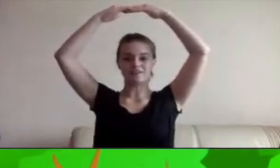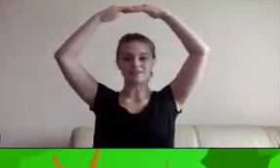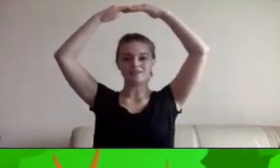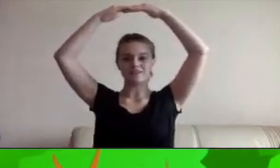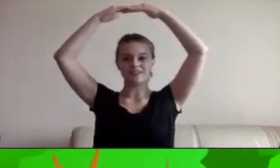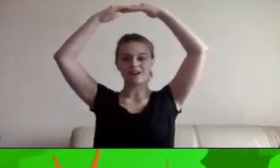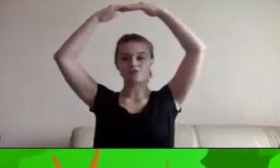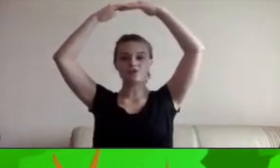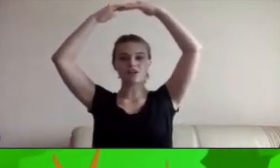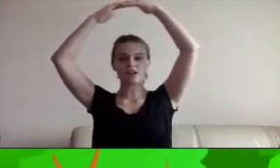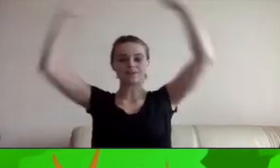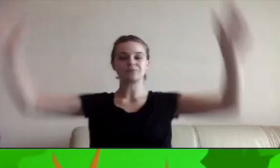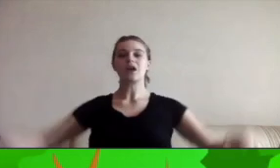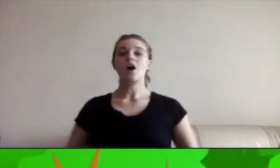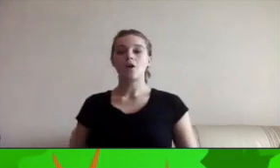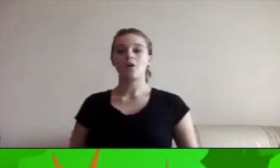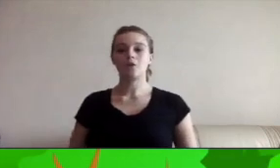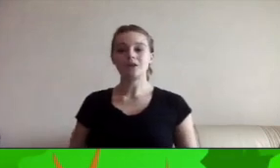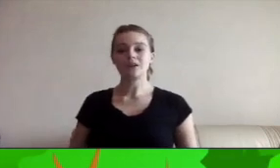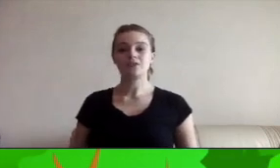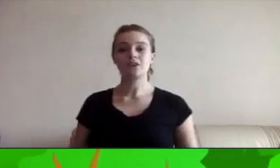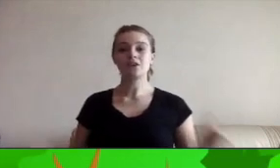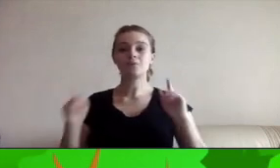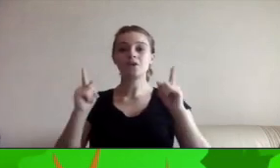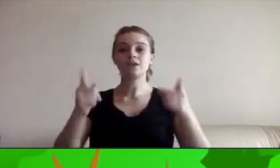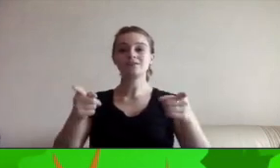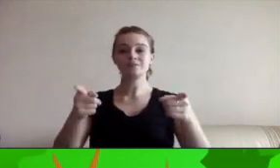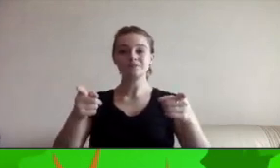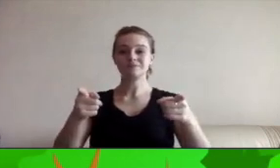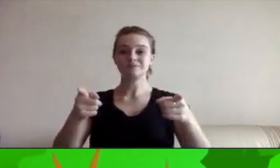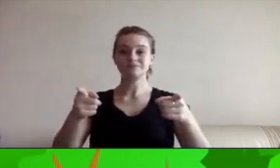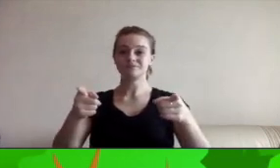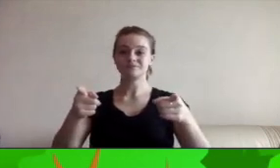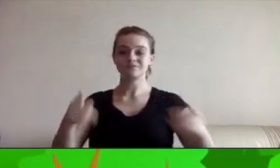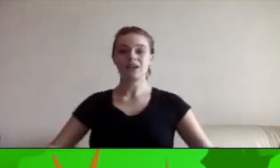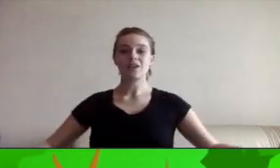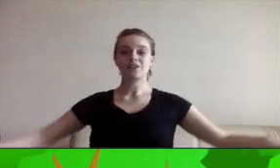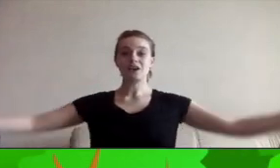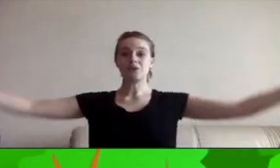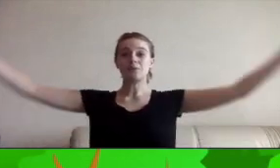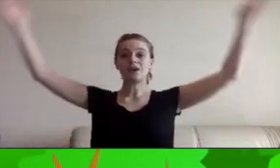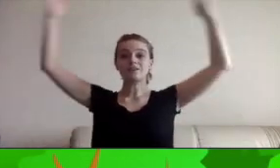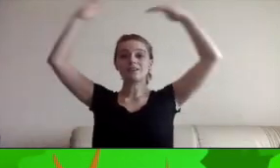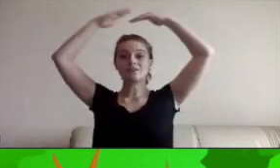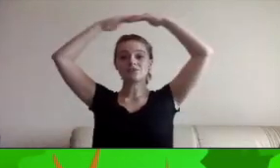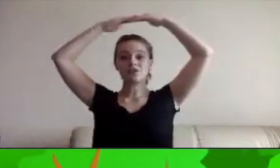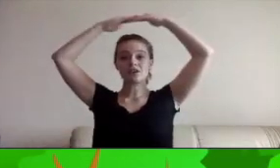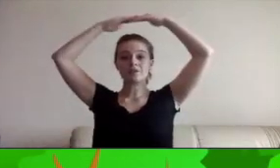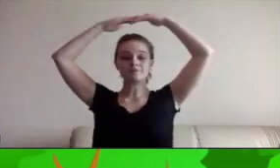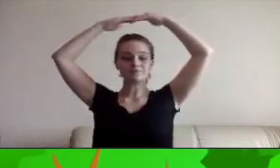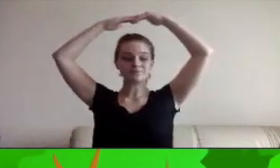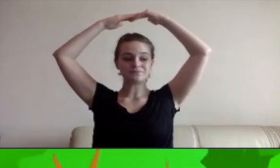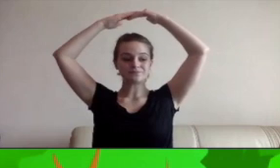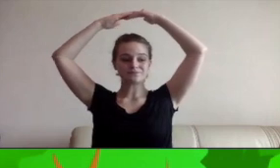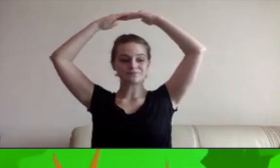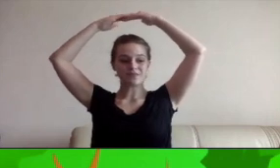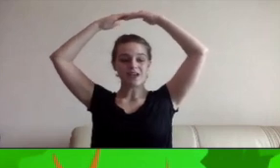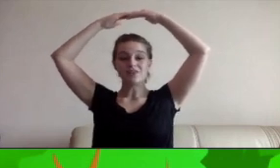here a tree oh in the woods there was a tree